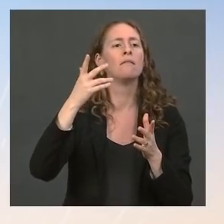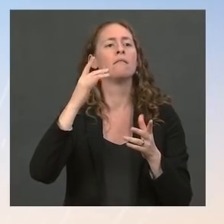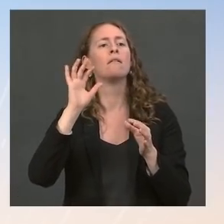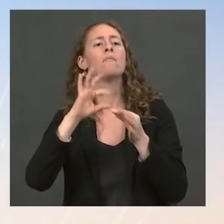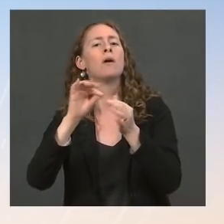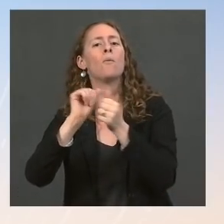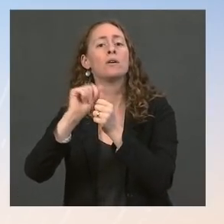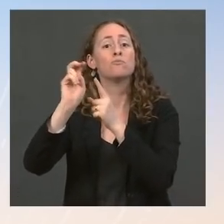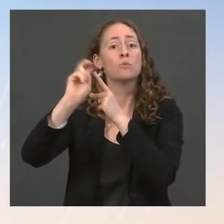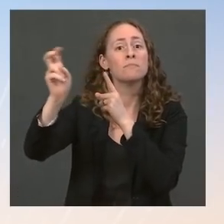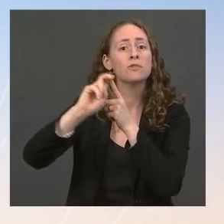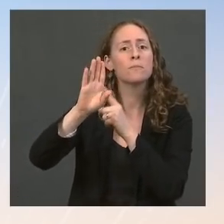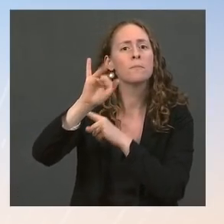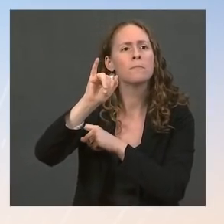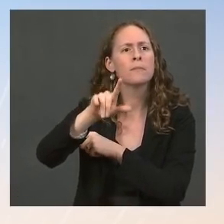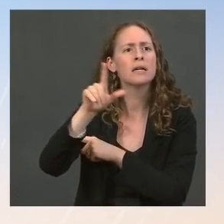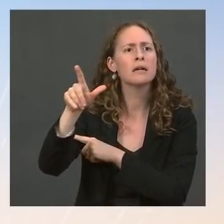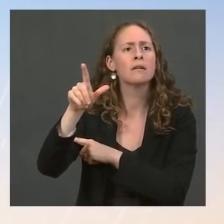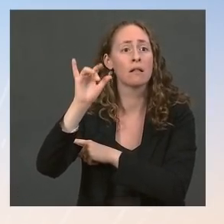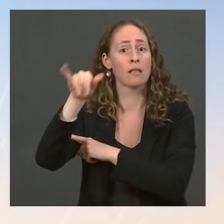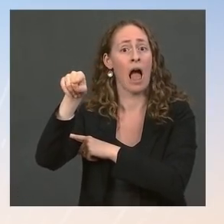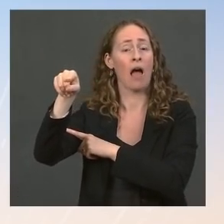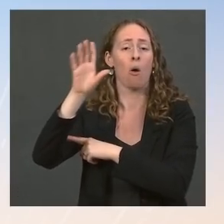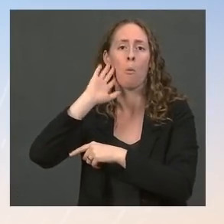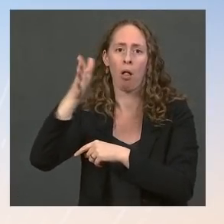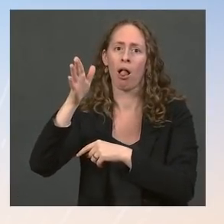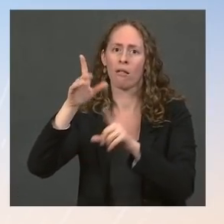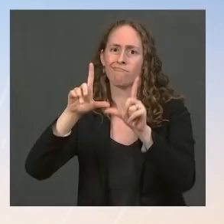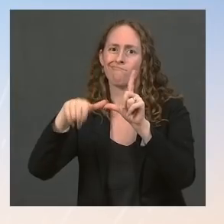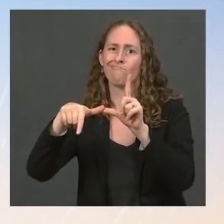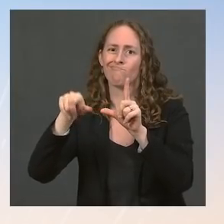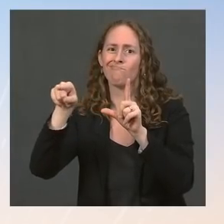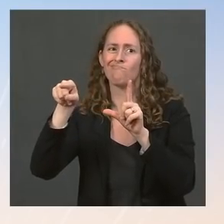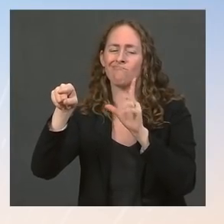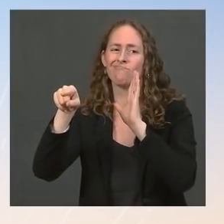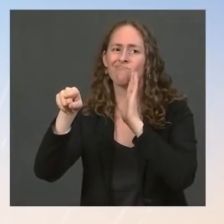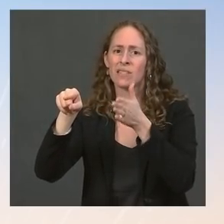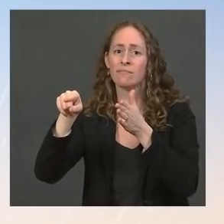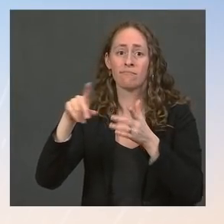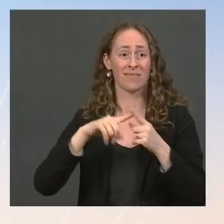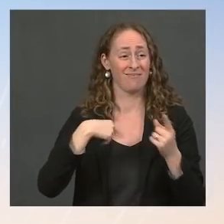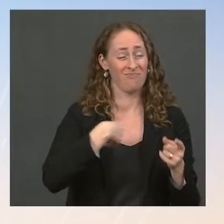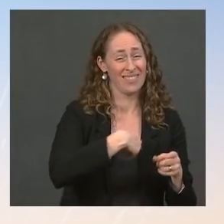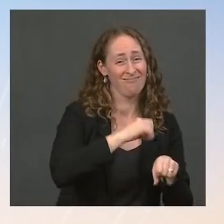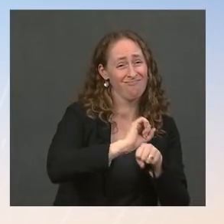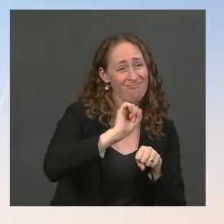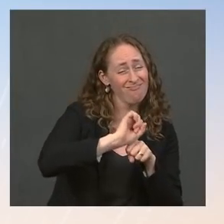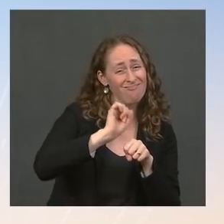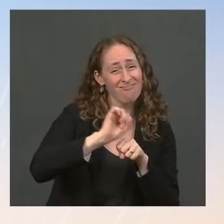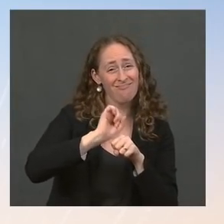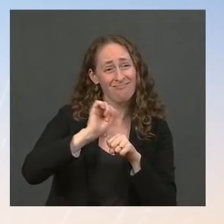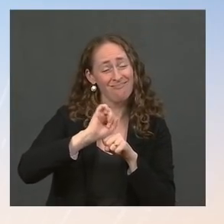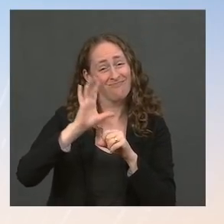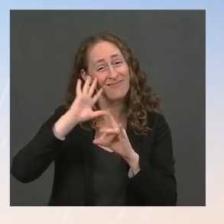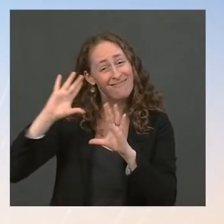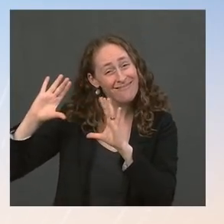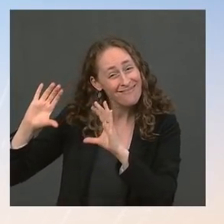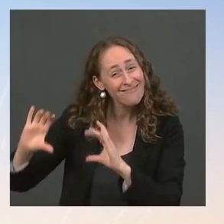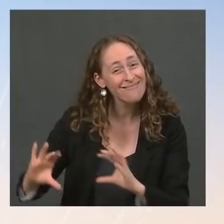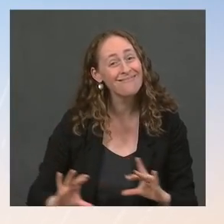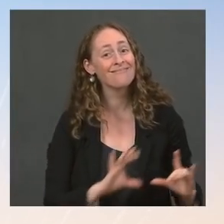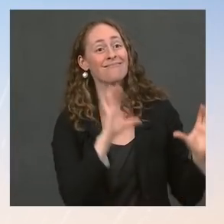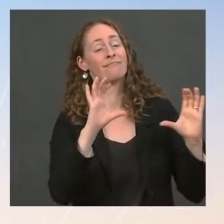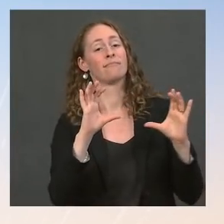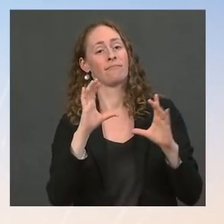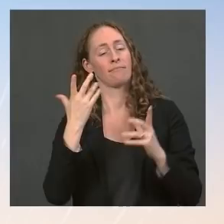Speaker Pelosi has alluded to. But, you know, we're hard at work. We're working to get this agenda done. And beyond that,